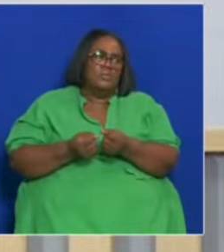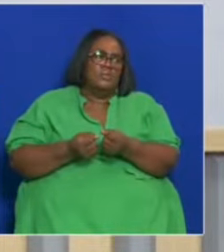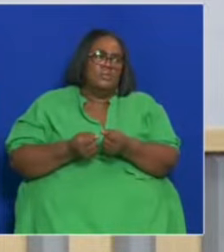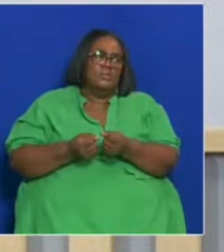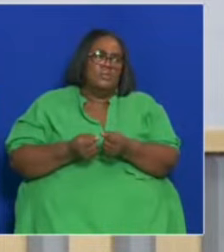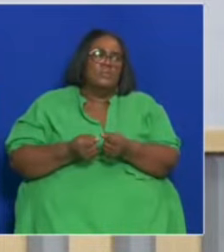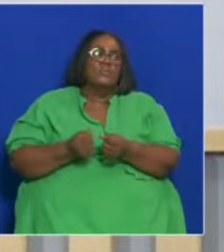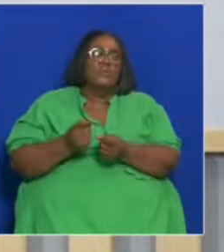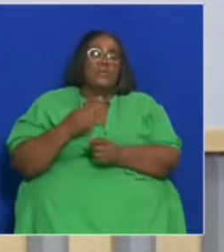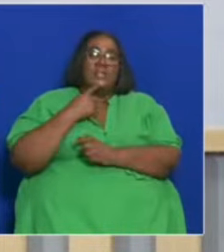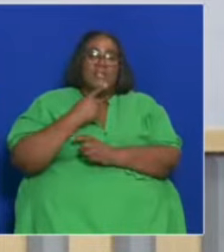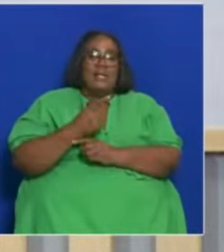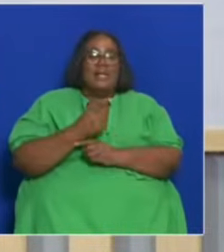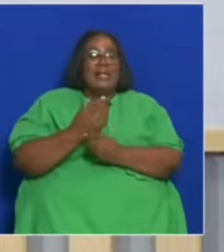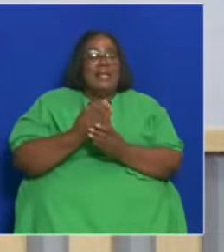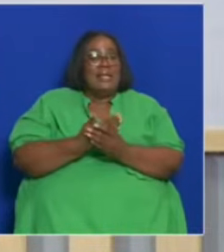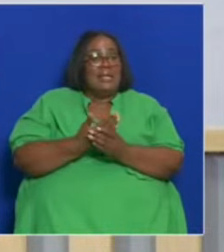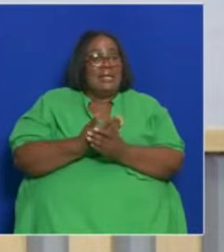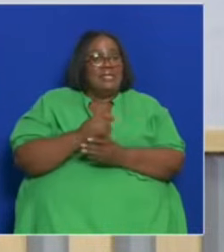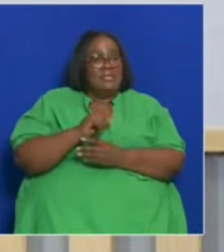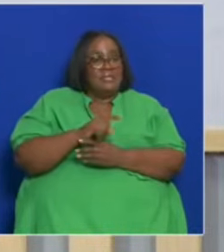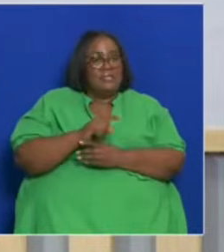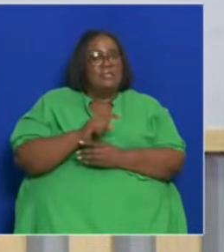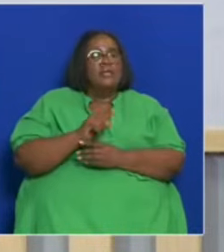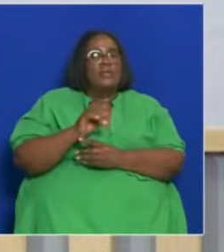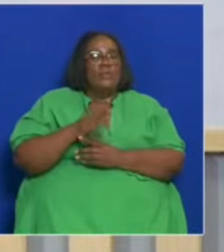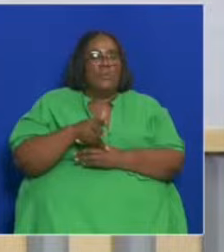outside of the blue lights investigation.